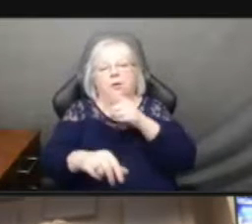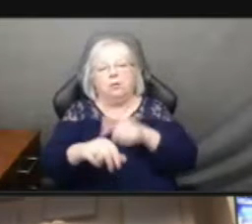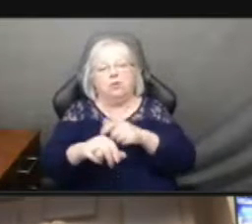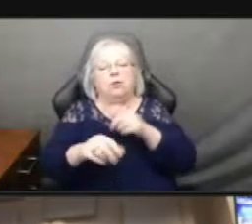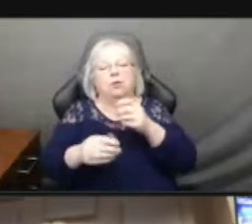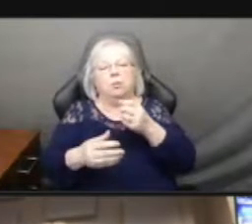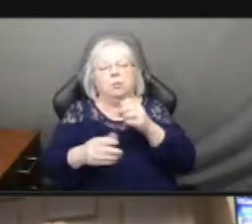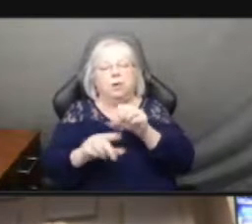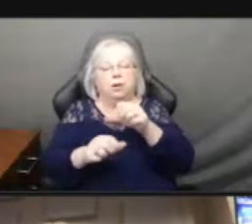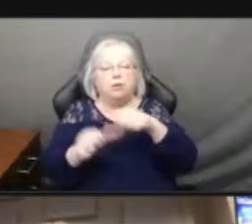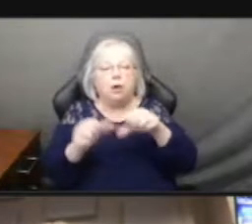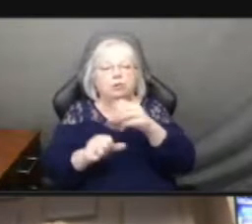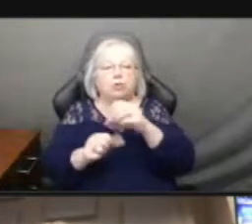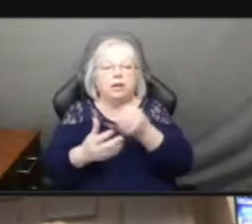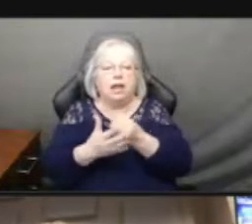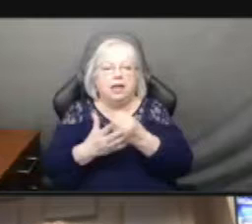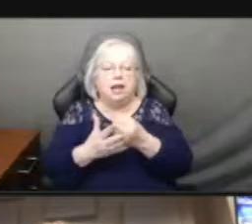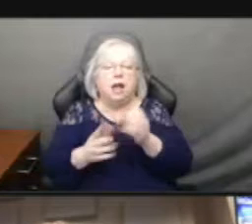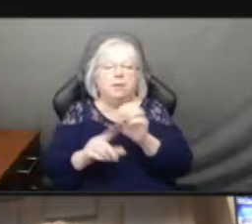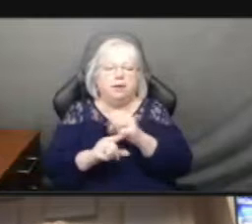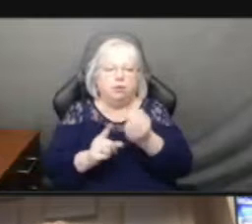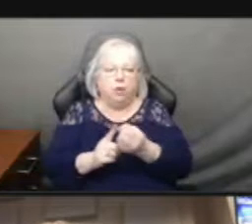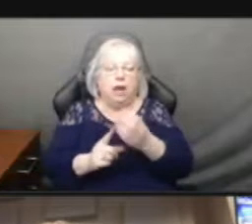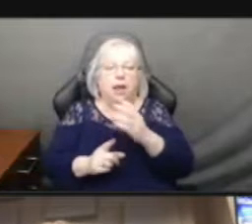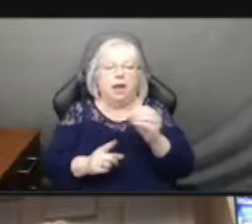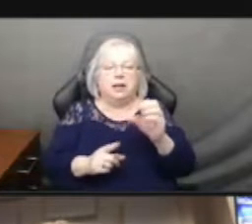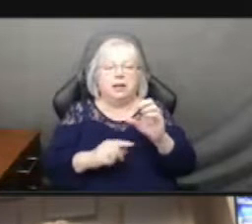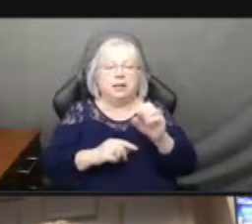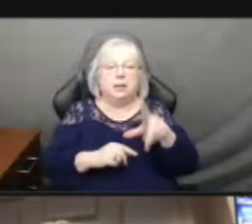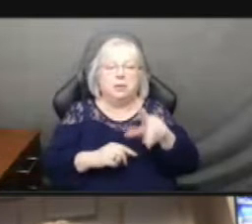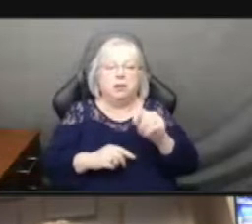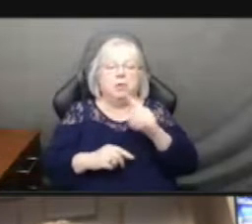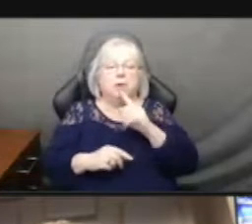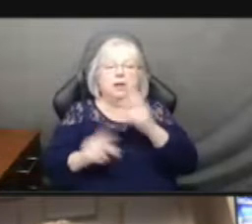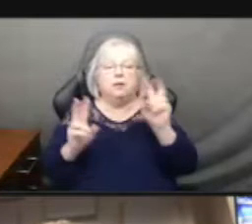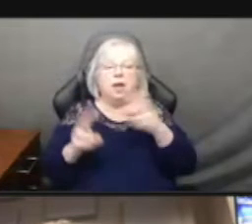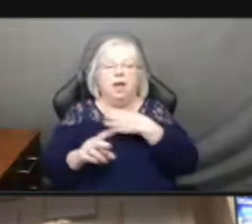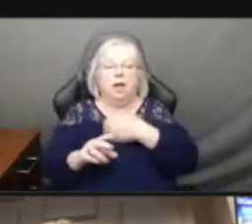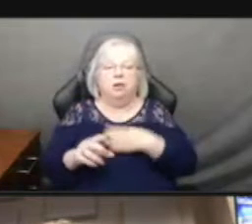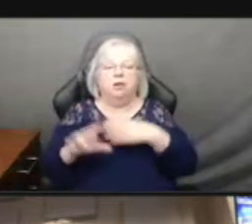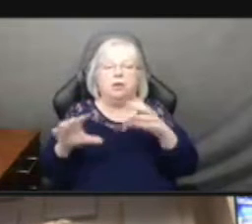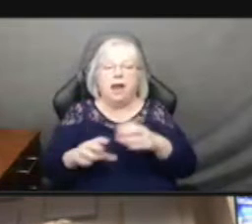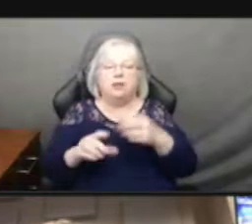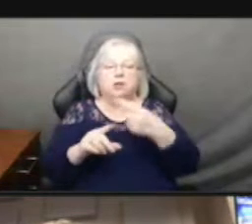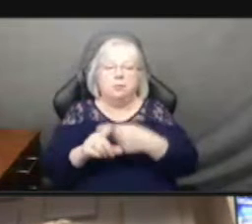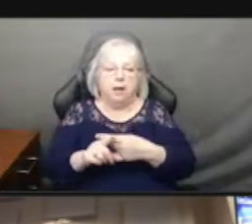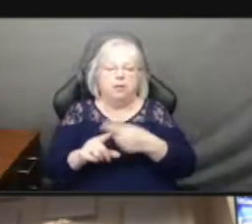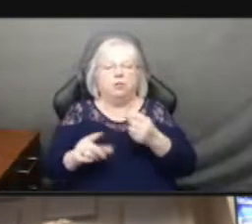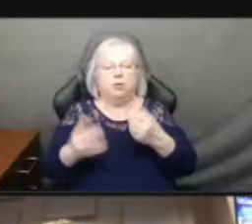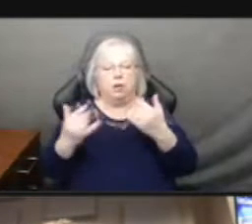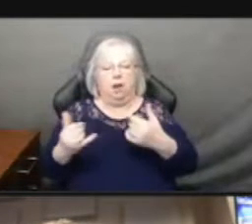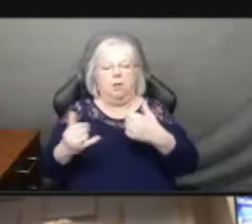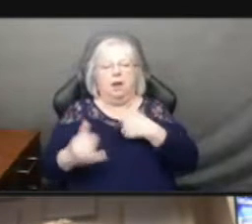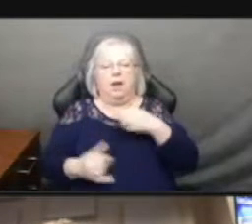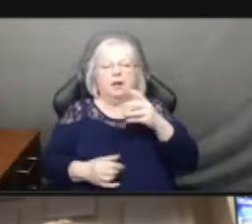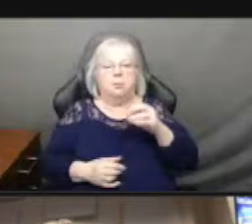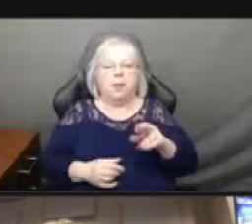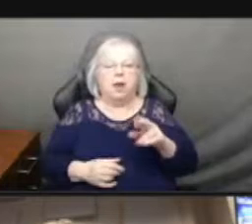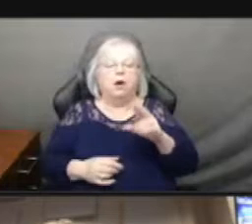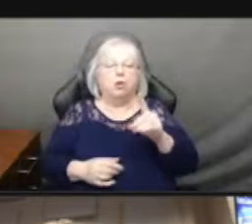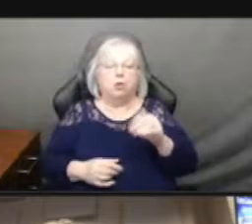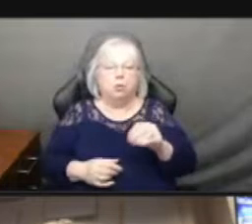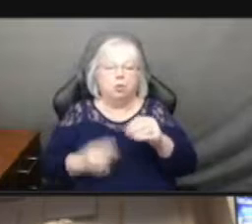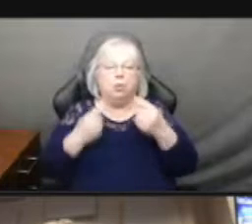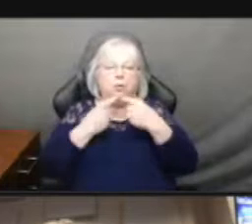consequences. And whereas September has been designated Hunger Action Month, now therefore I, Frank Scott Jr., Mayor of the City of Little Rock, Arkansas, do